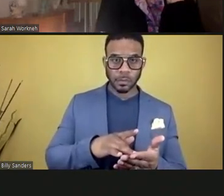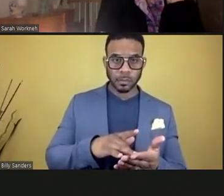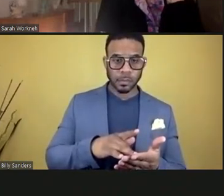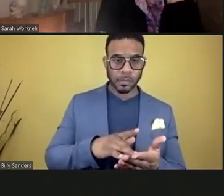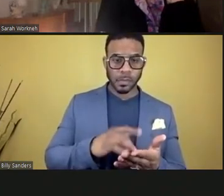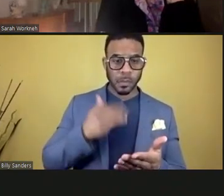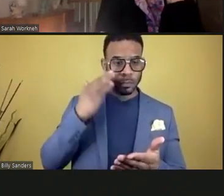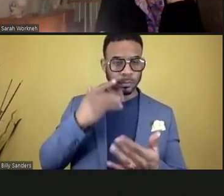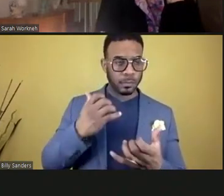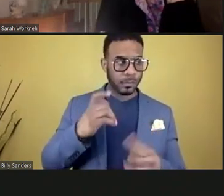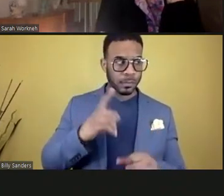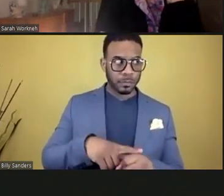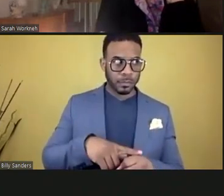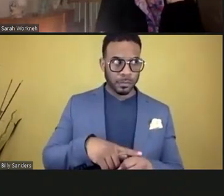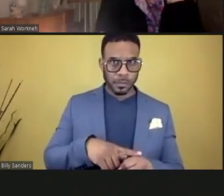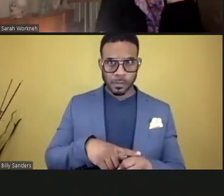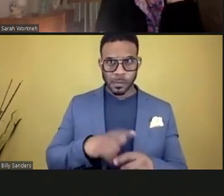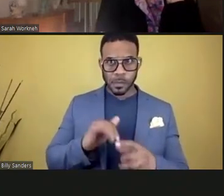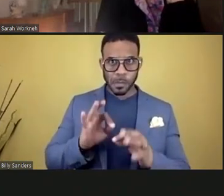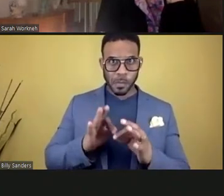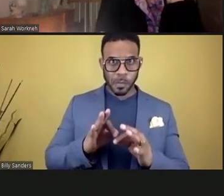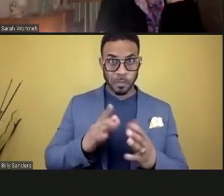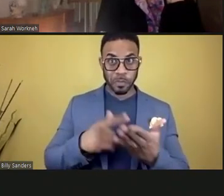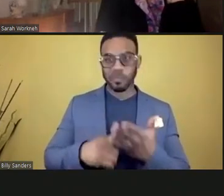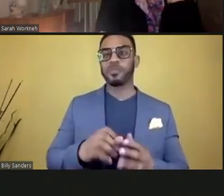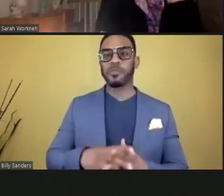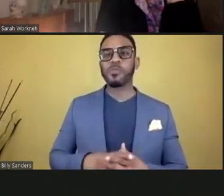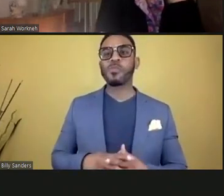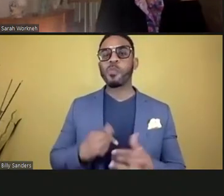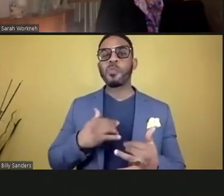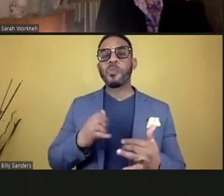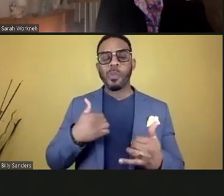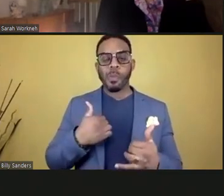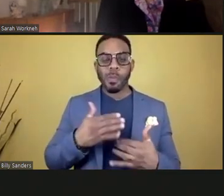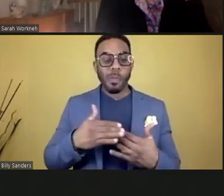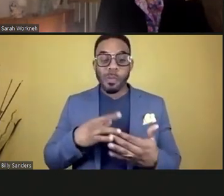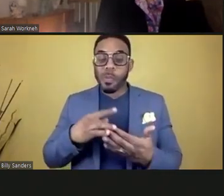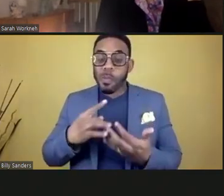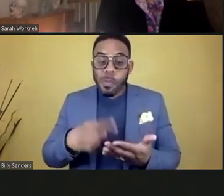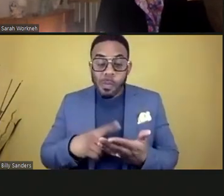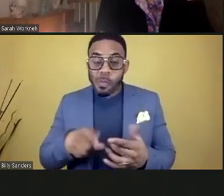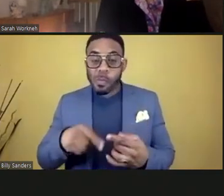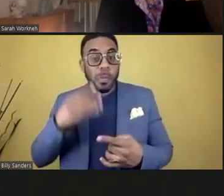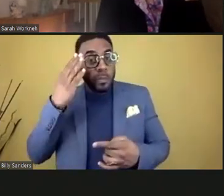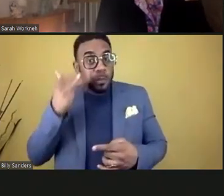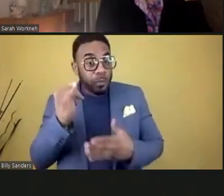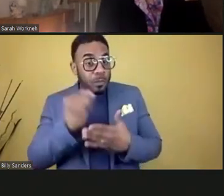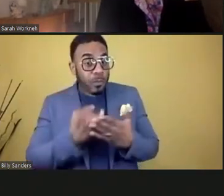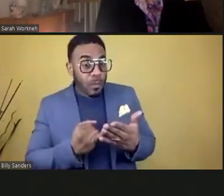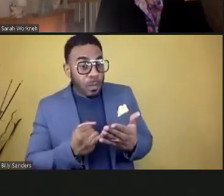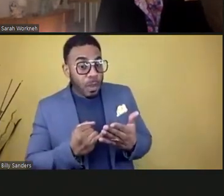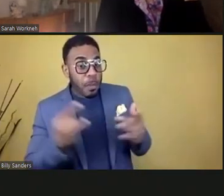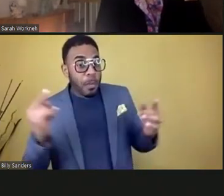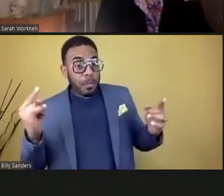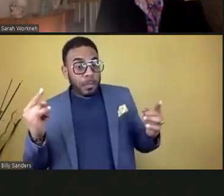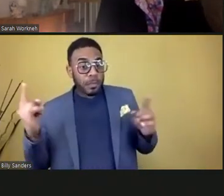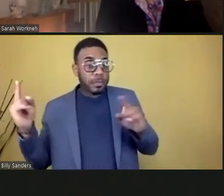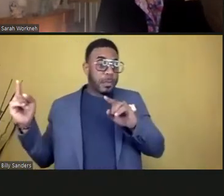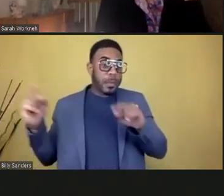know we don't have a lot of time, it's probably a different conversation, but we haven't even talked about why artists come to